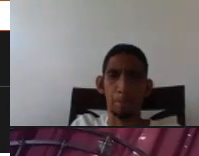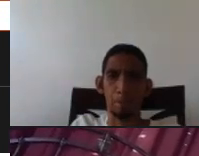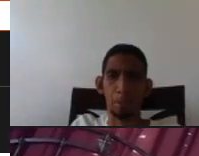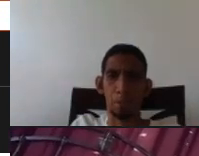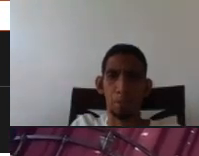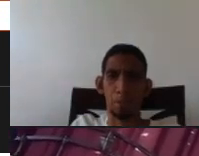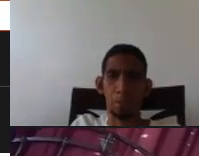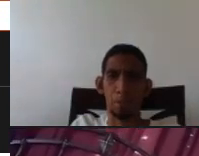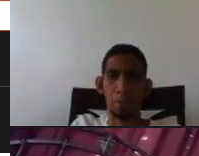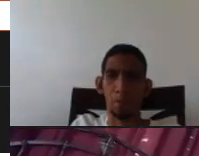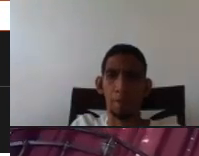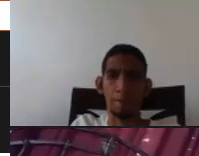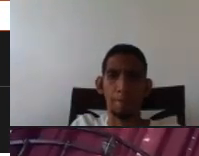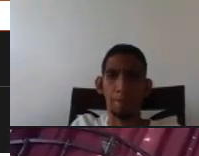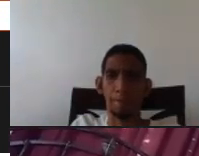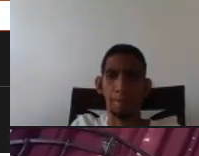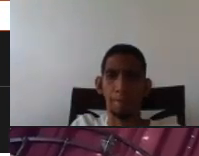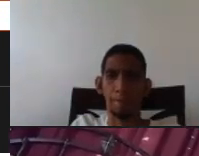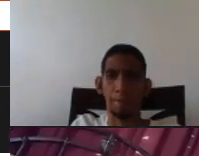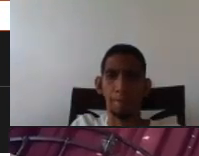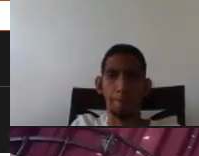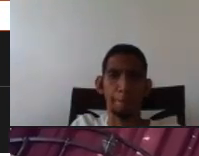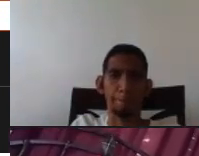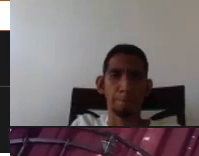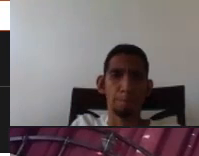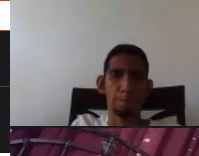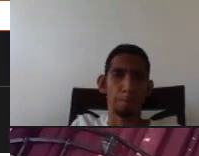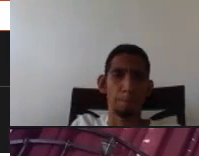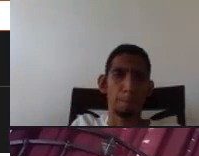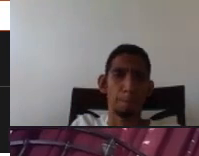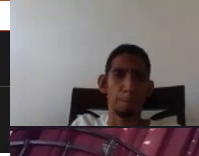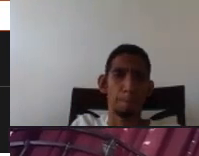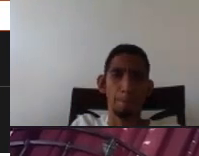or subjects. They really want them to be involved. They want them to be